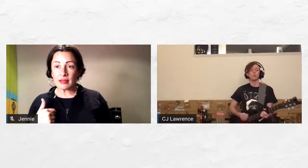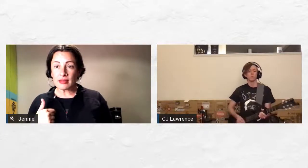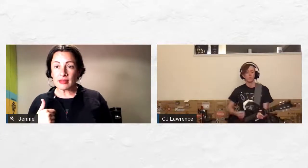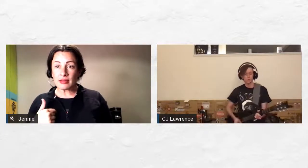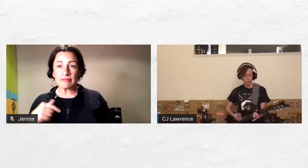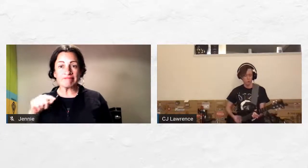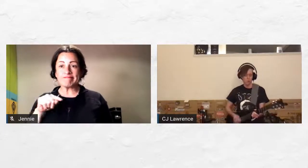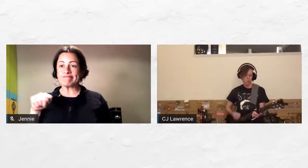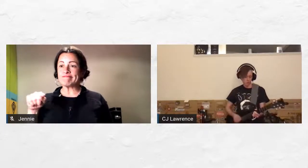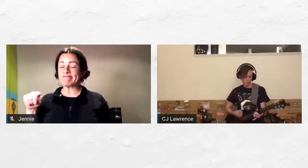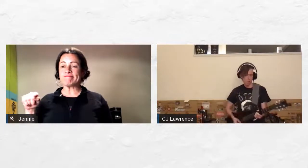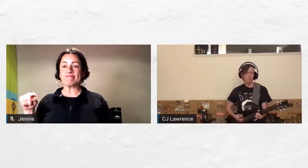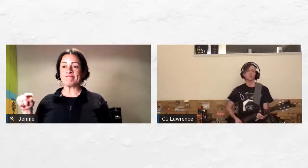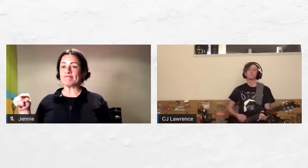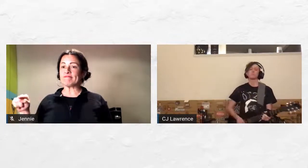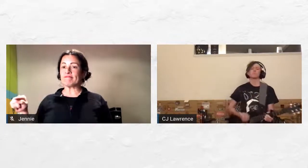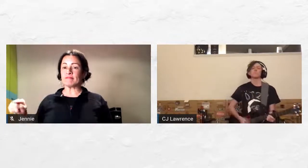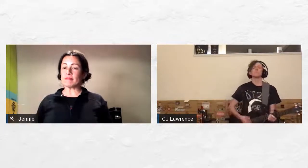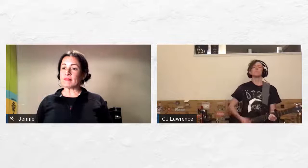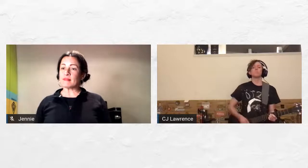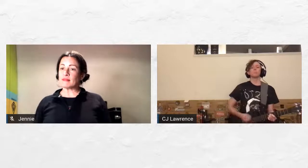down.